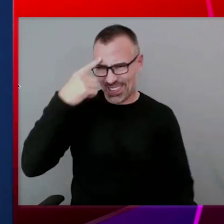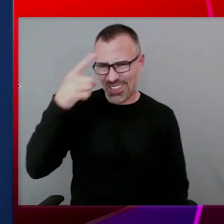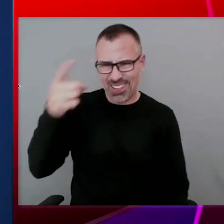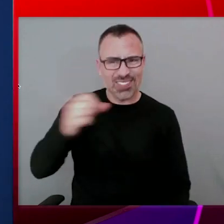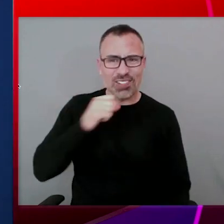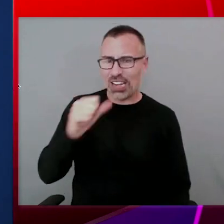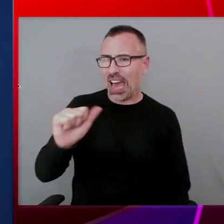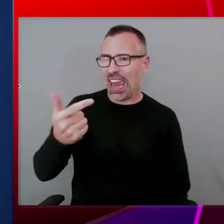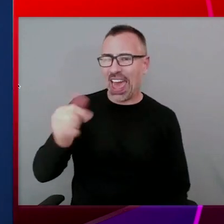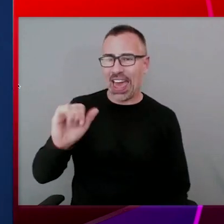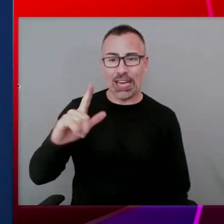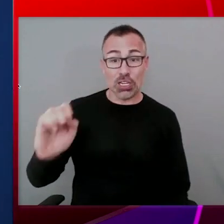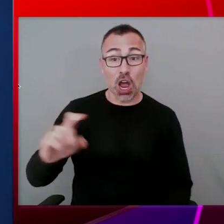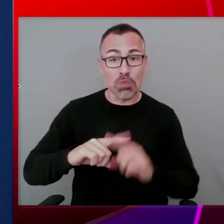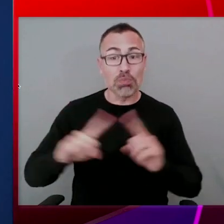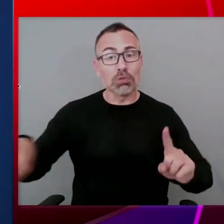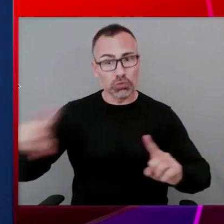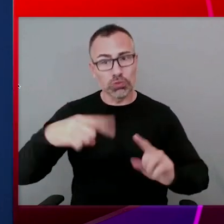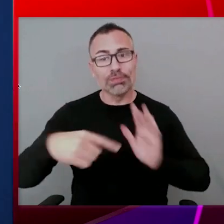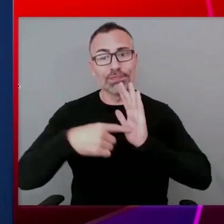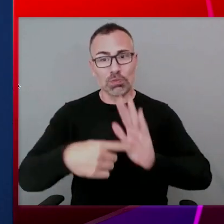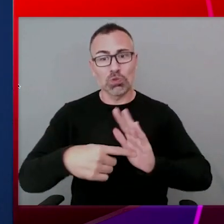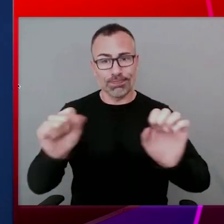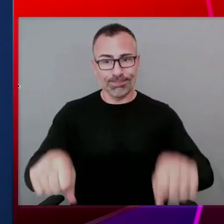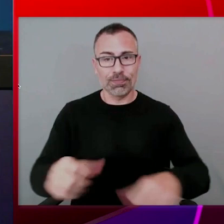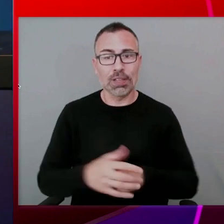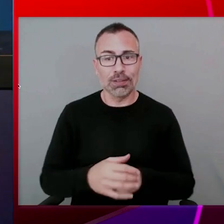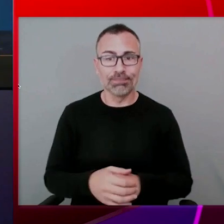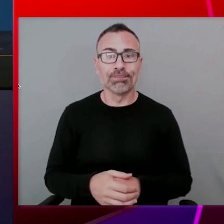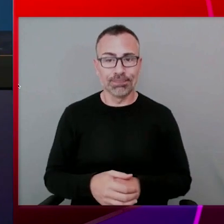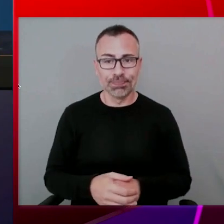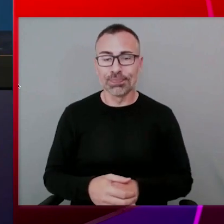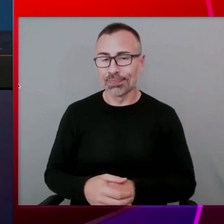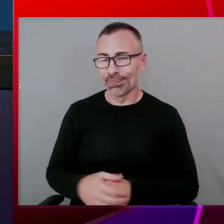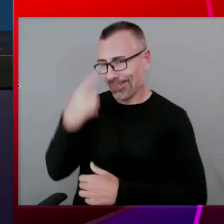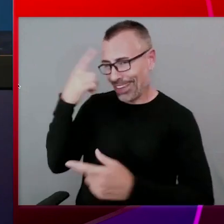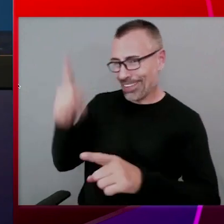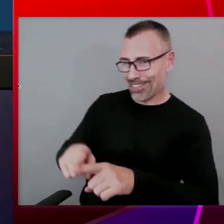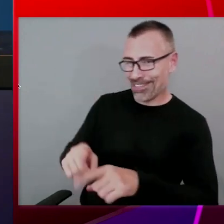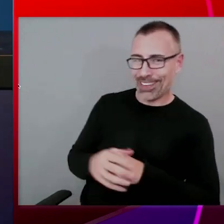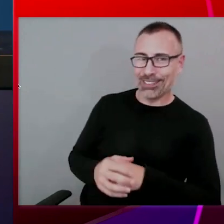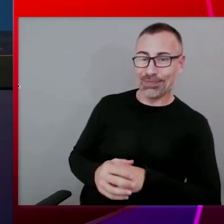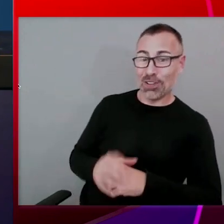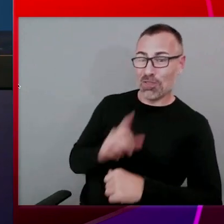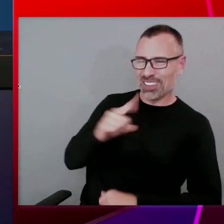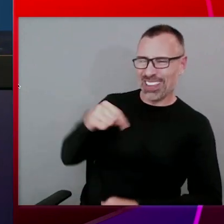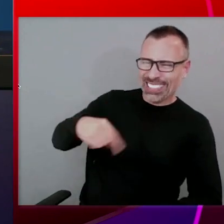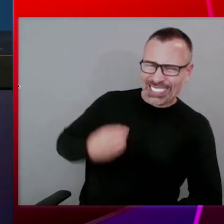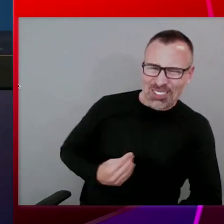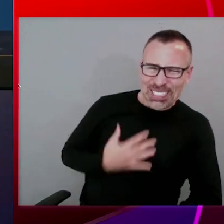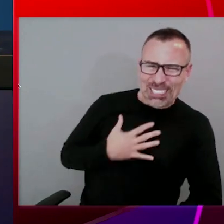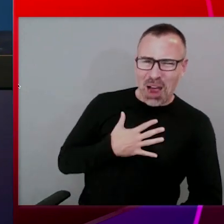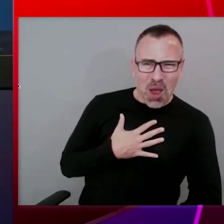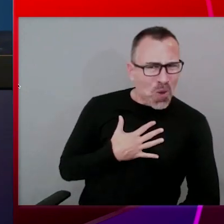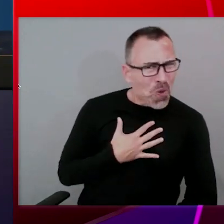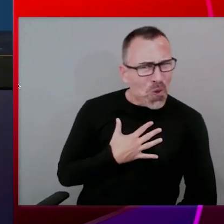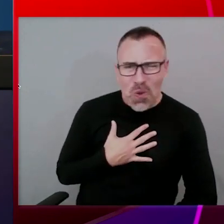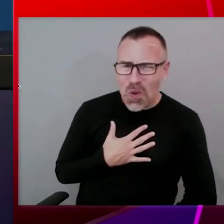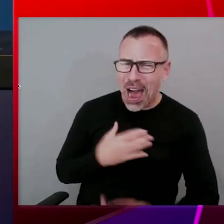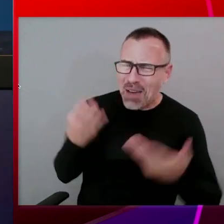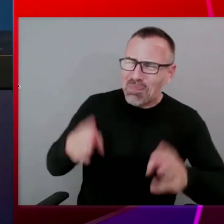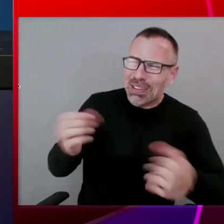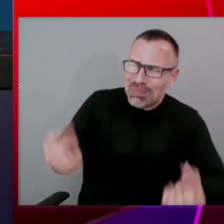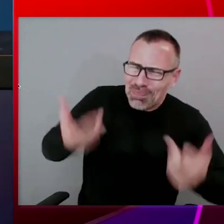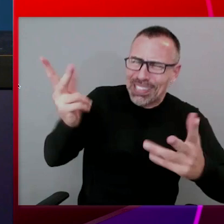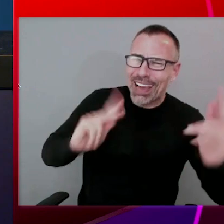I think we've just demonstrated. Yeah, we sure can. Agreed, for sure. I mean, this is so inspiring. I bet there's so many other people who